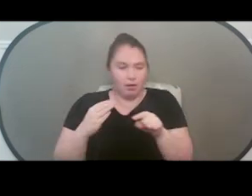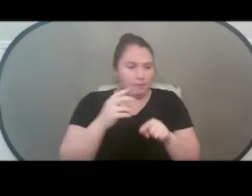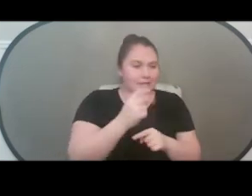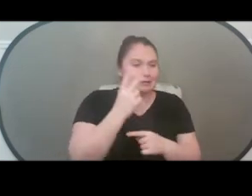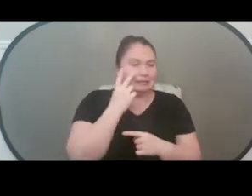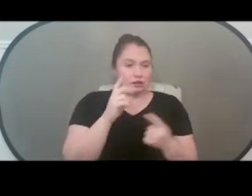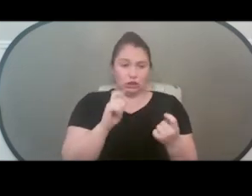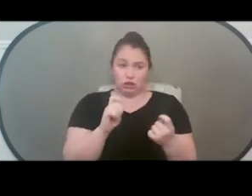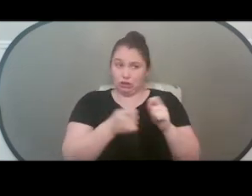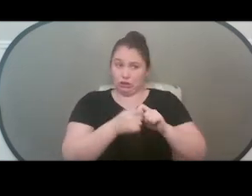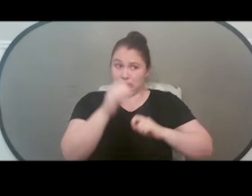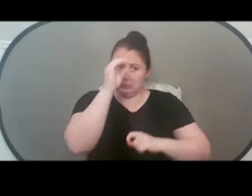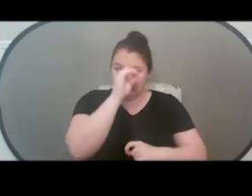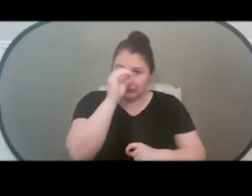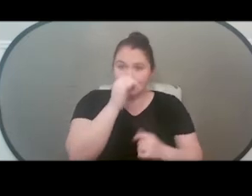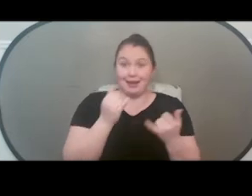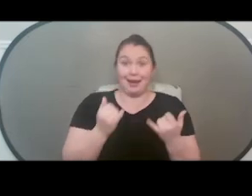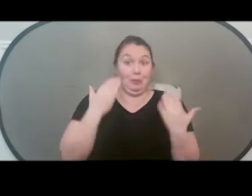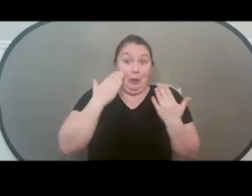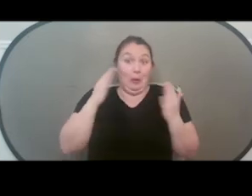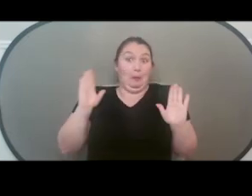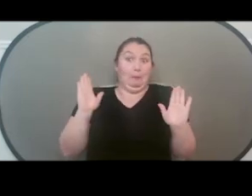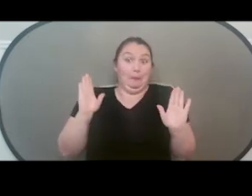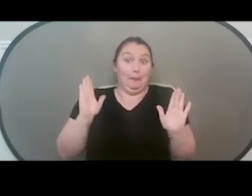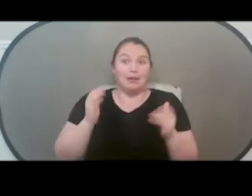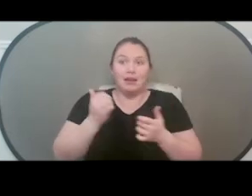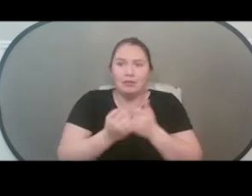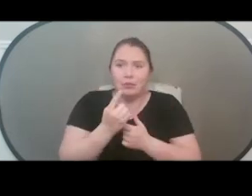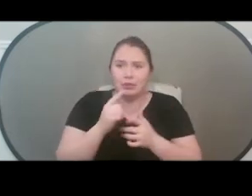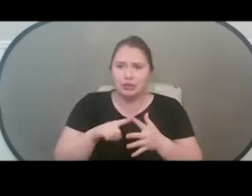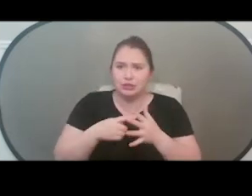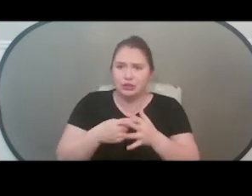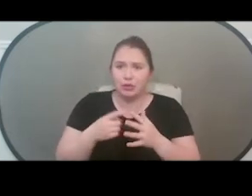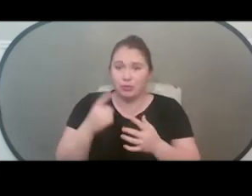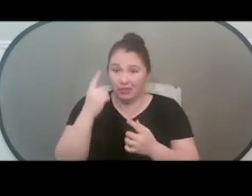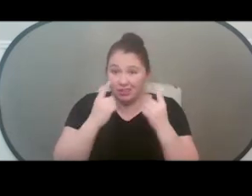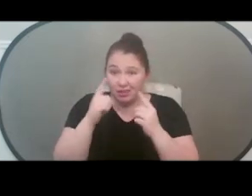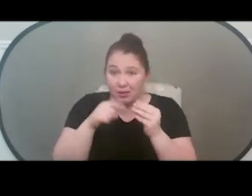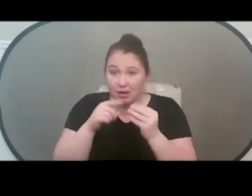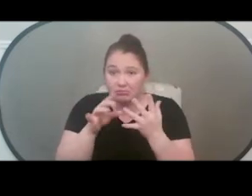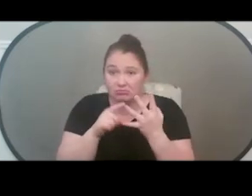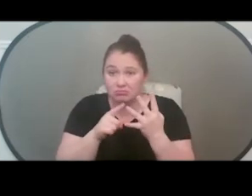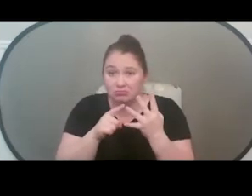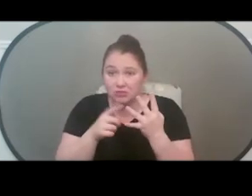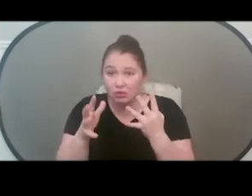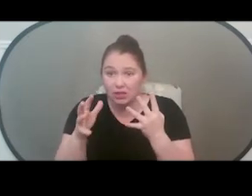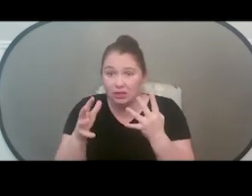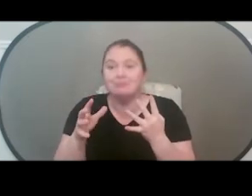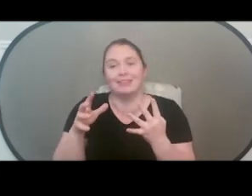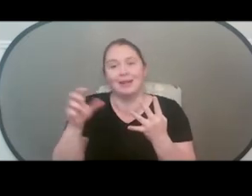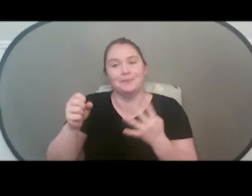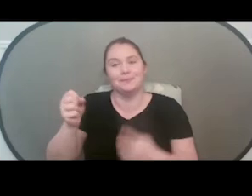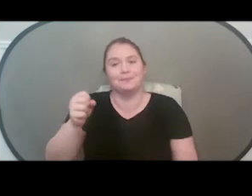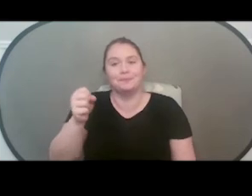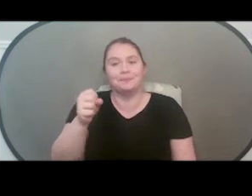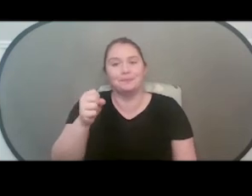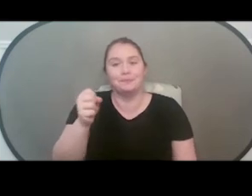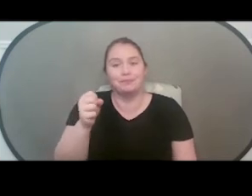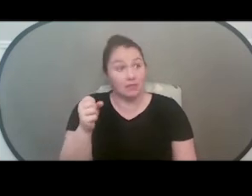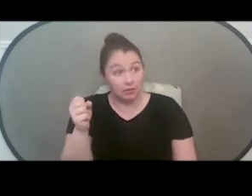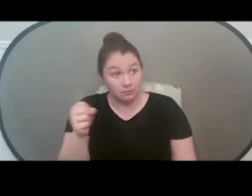changed. Now we just don't know. Did everybody start this group thinking option 3? Yeah. Yeah.